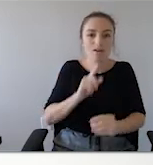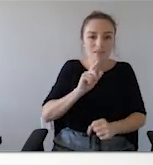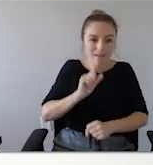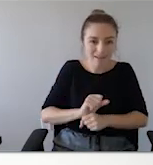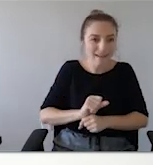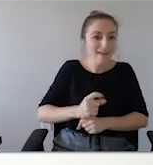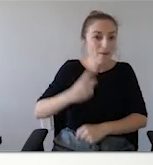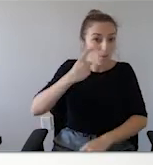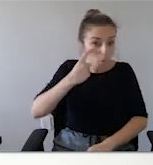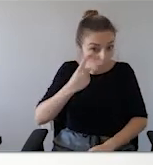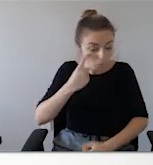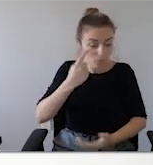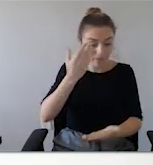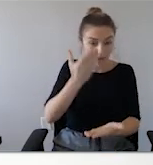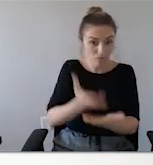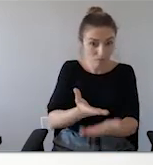logs.